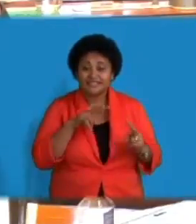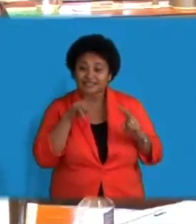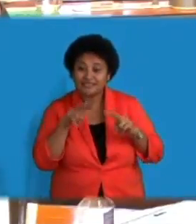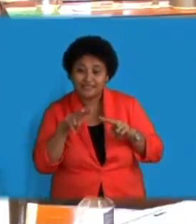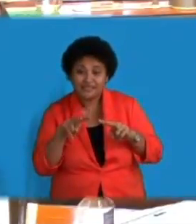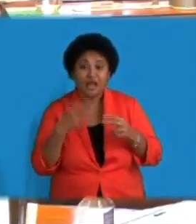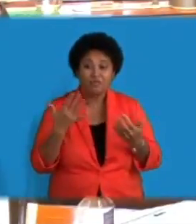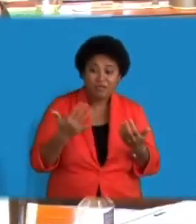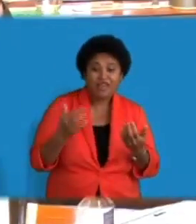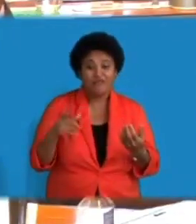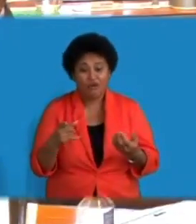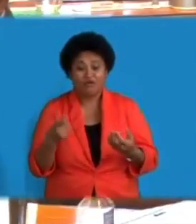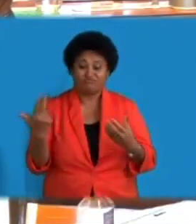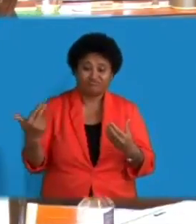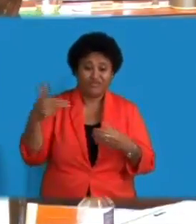that tree.